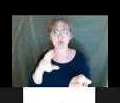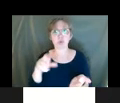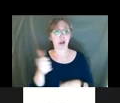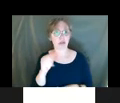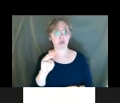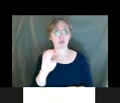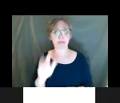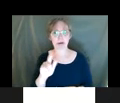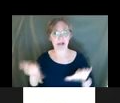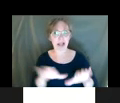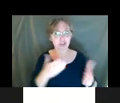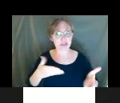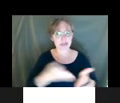actions,